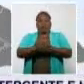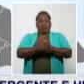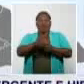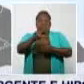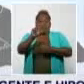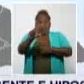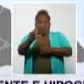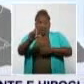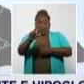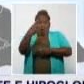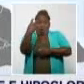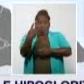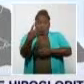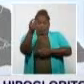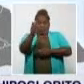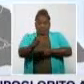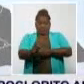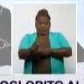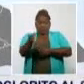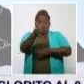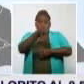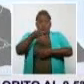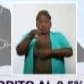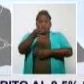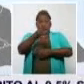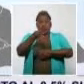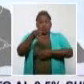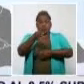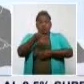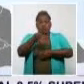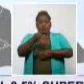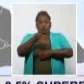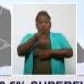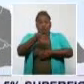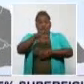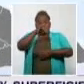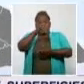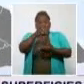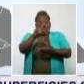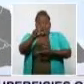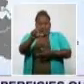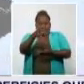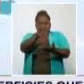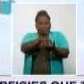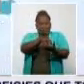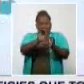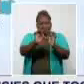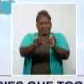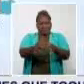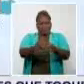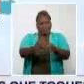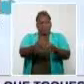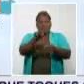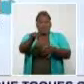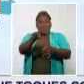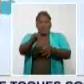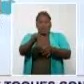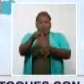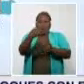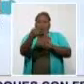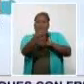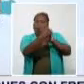41.1%, followed by Havana with 6 cases, which is the 35.2%.